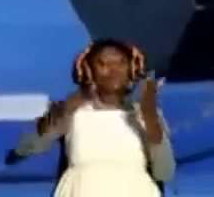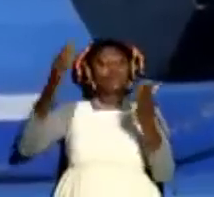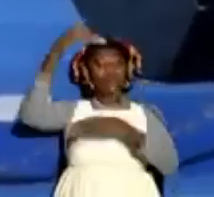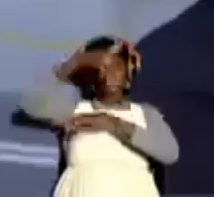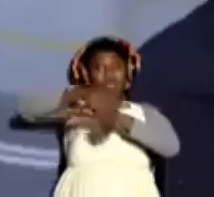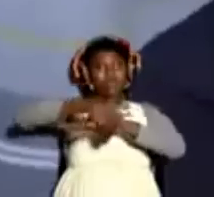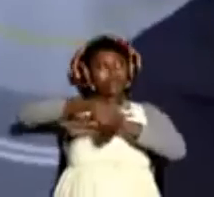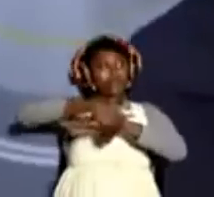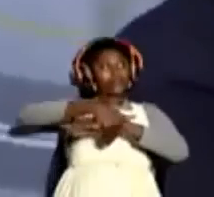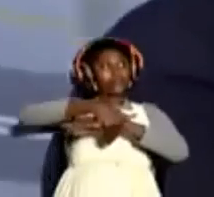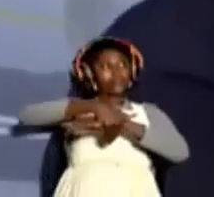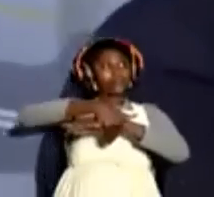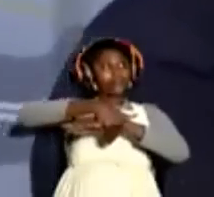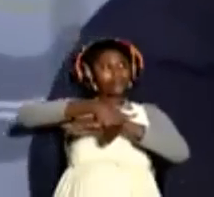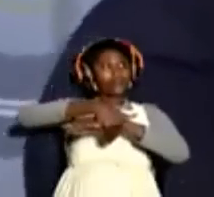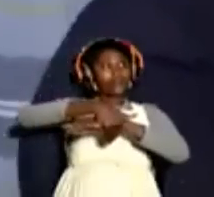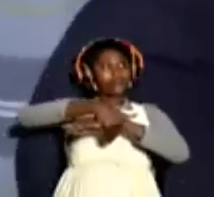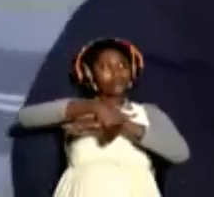tonight.